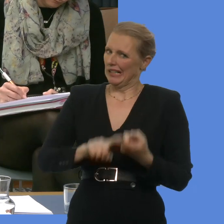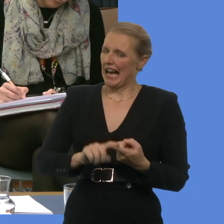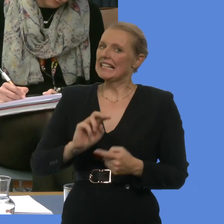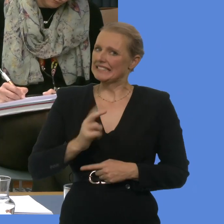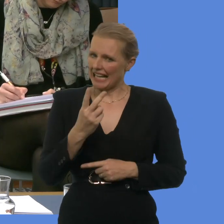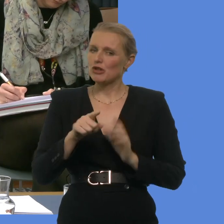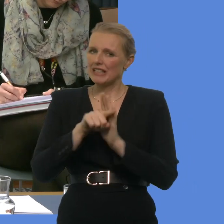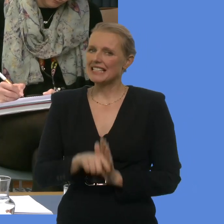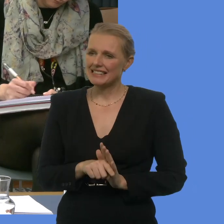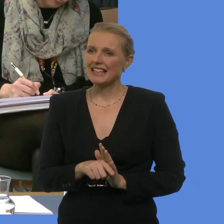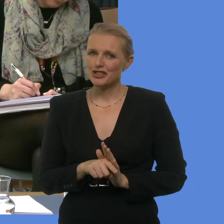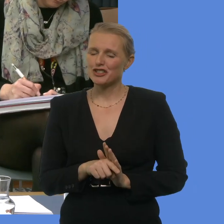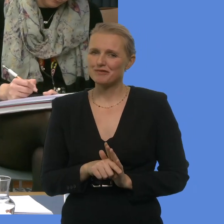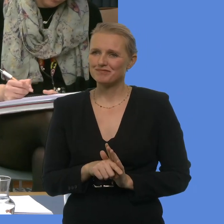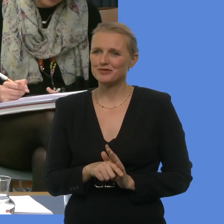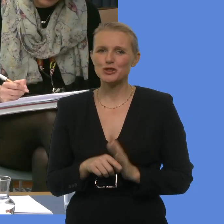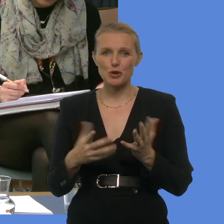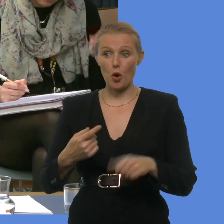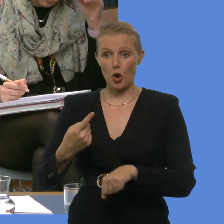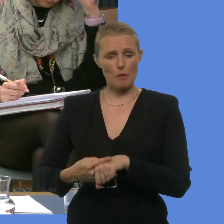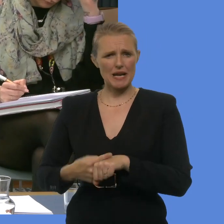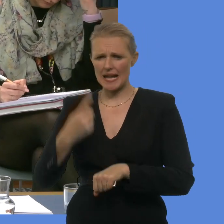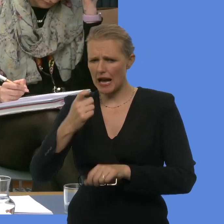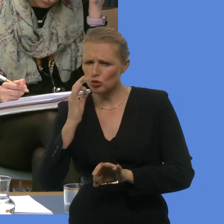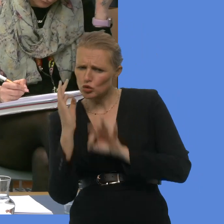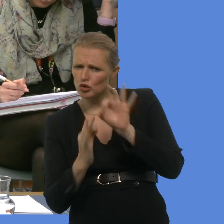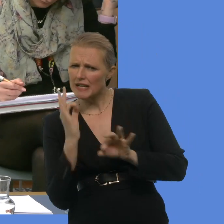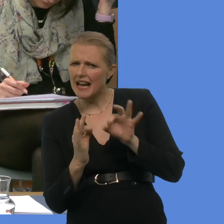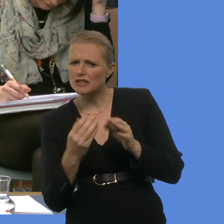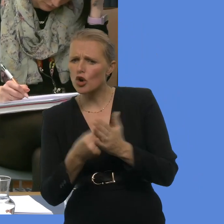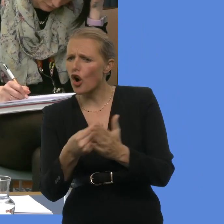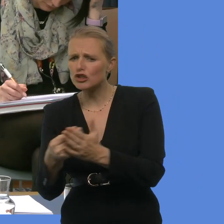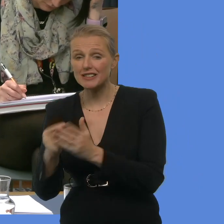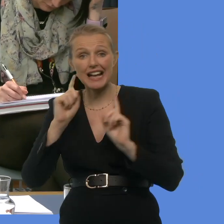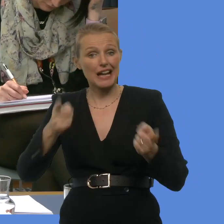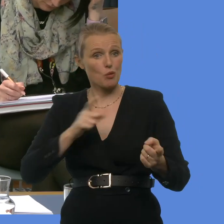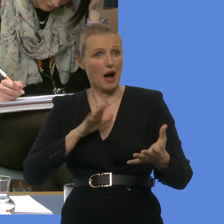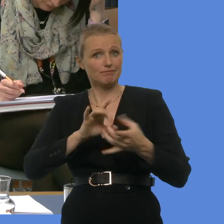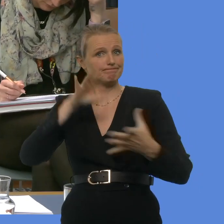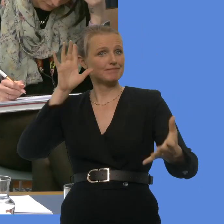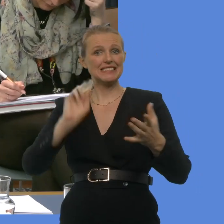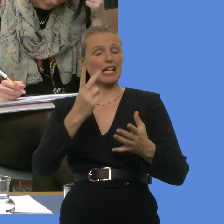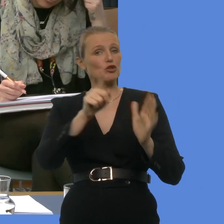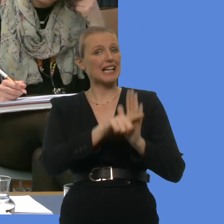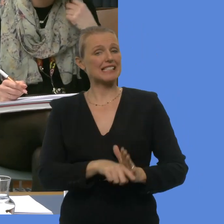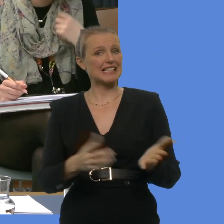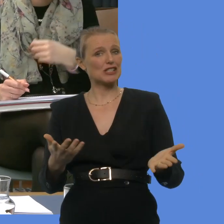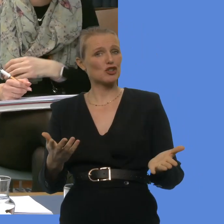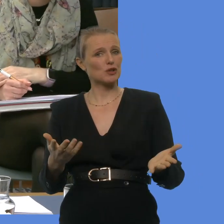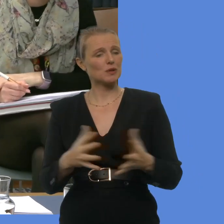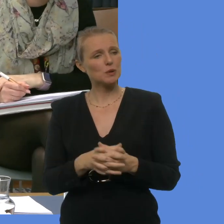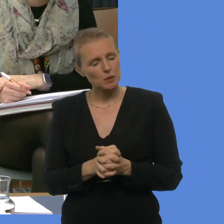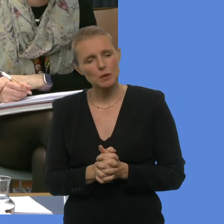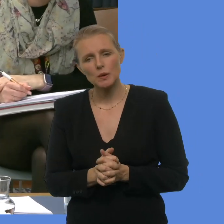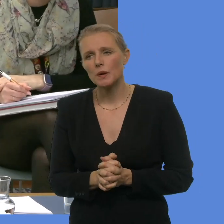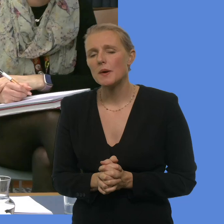may limit the committee's capacity to scrutinise those costs in the future. At this point, there